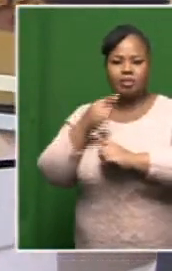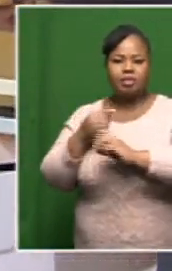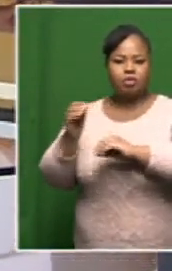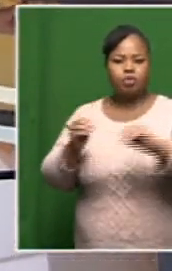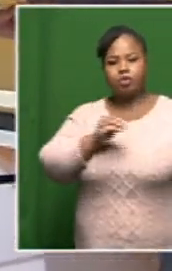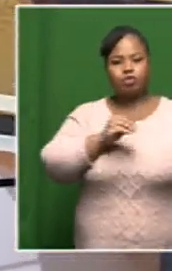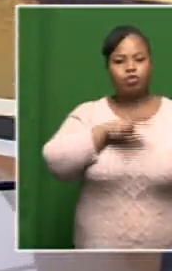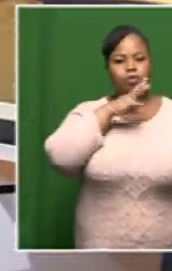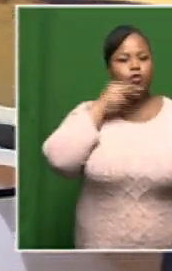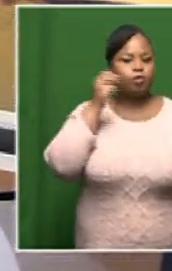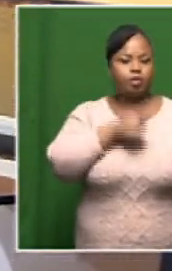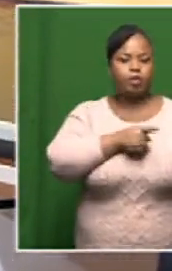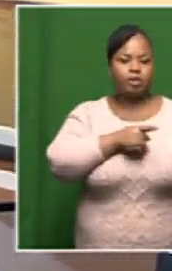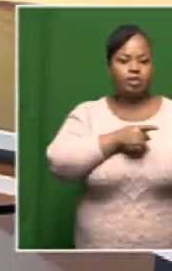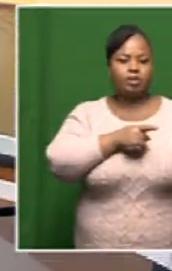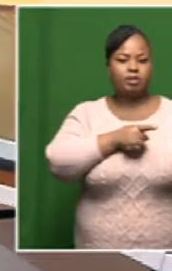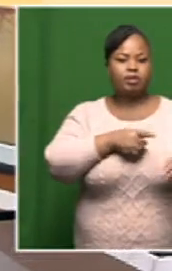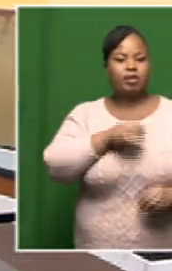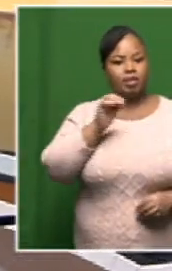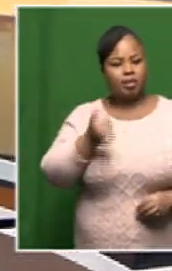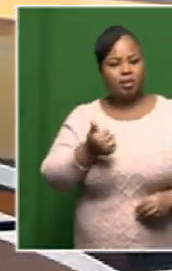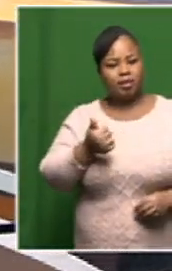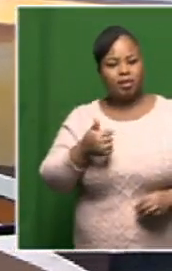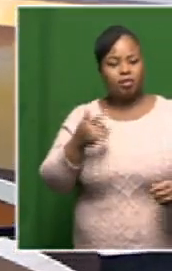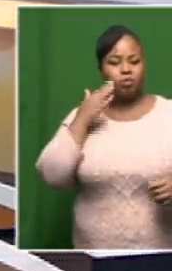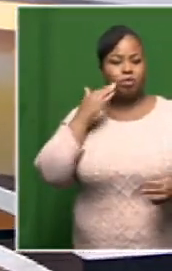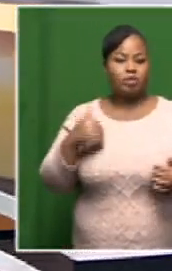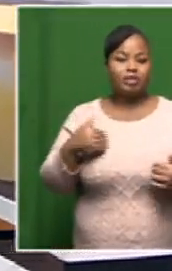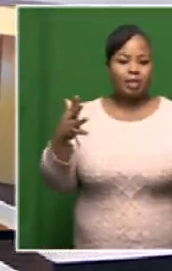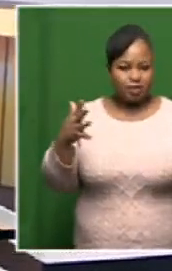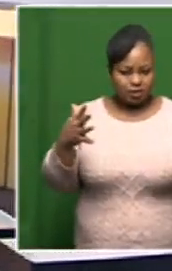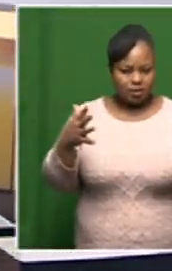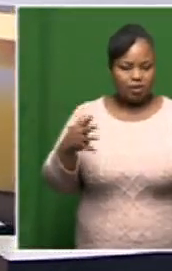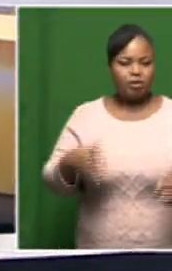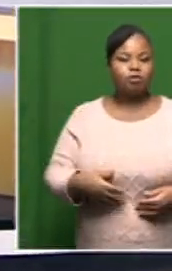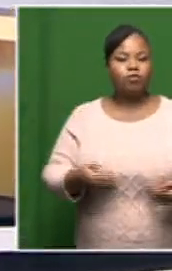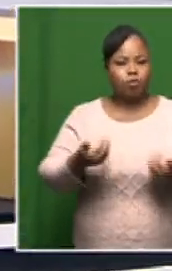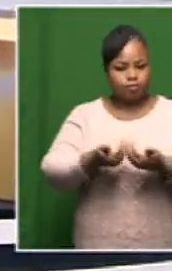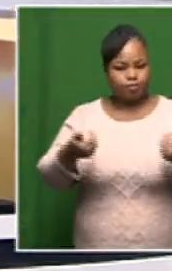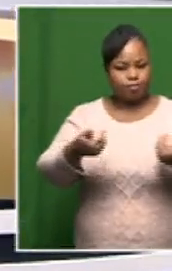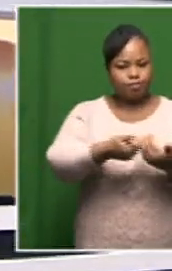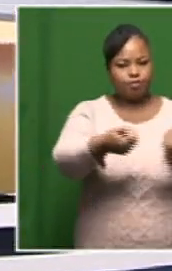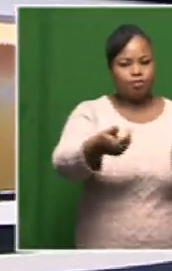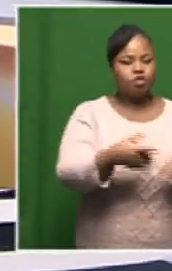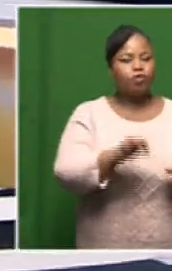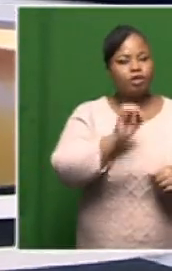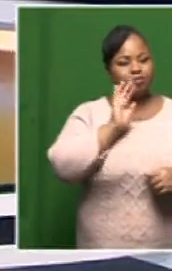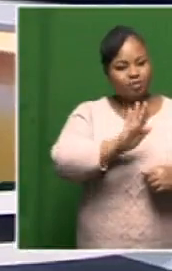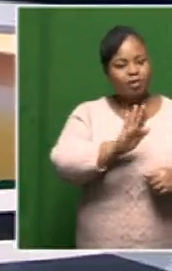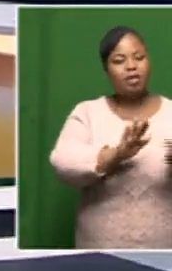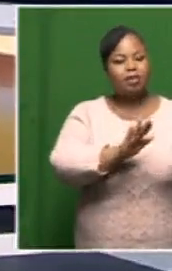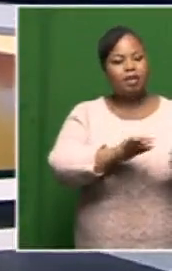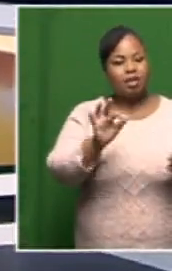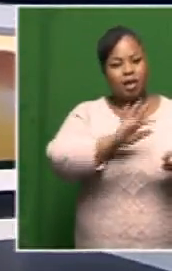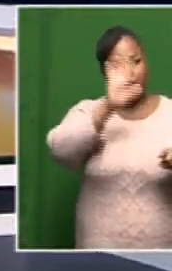taking you to Middlelands. And then that's what that was the birth of African jazz. So